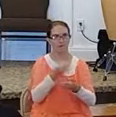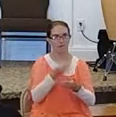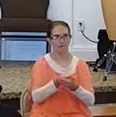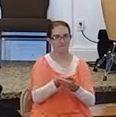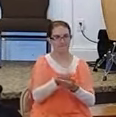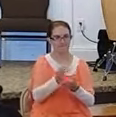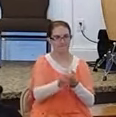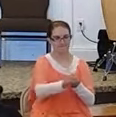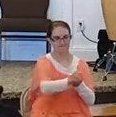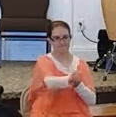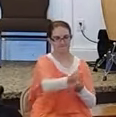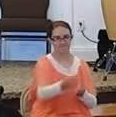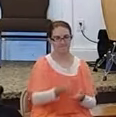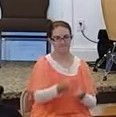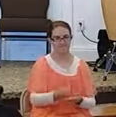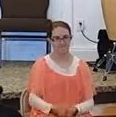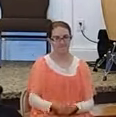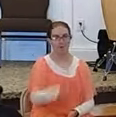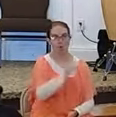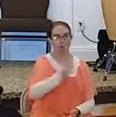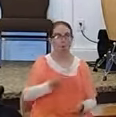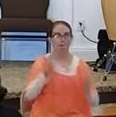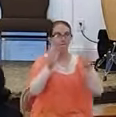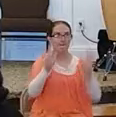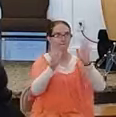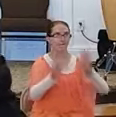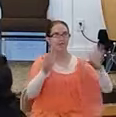wages. Lord have mercy.